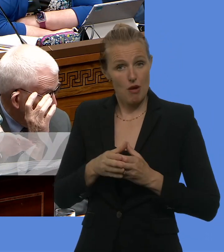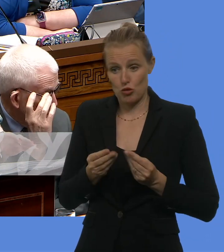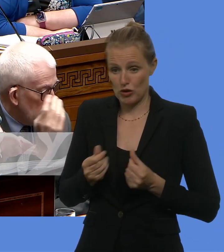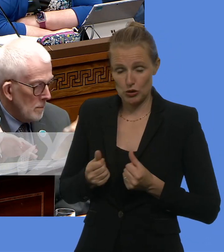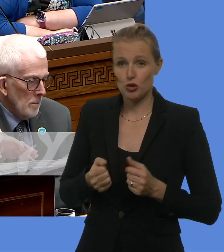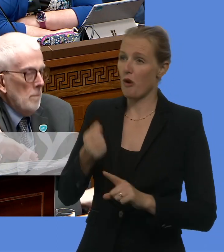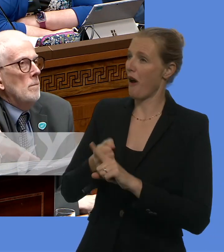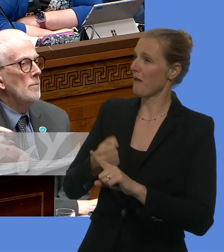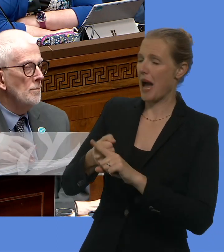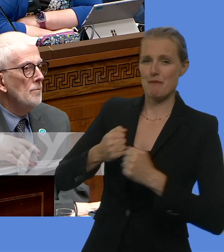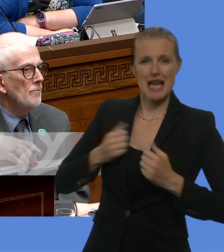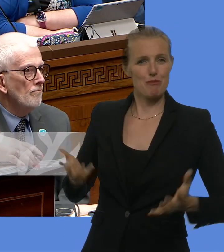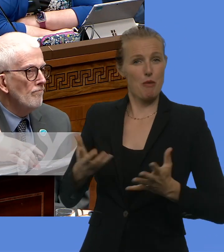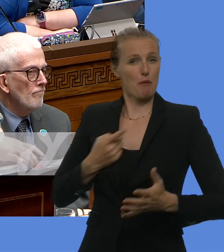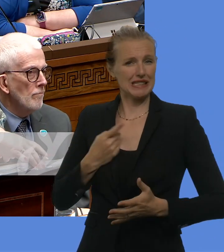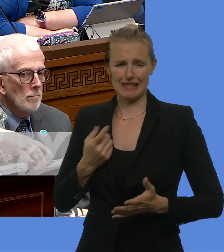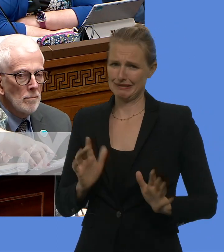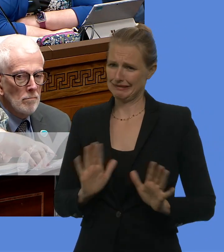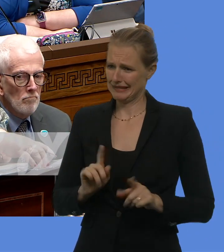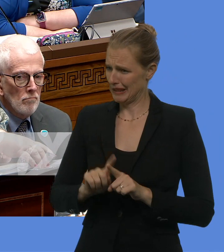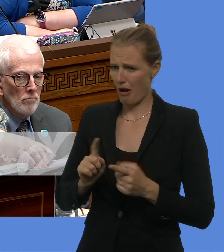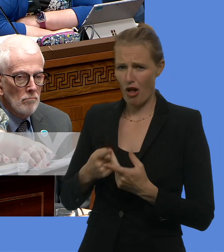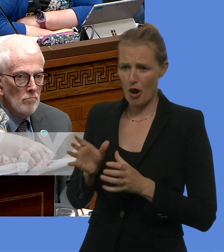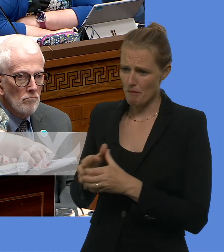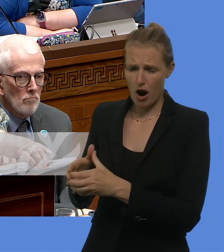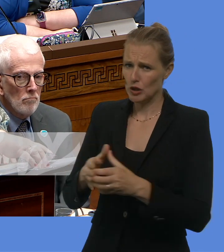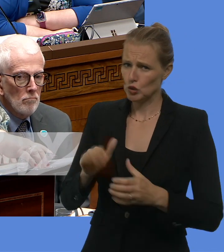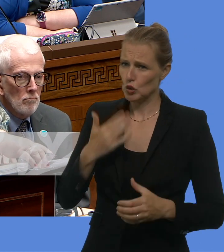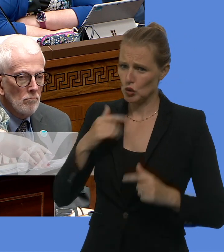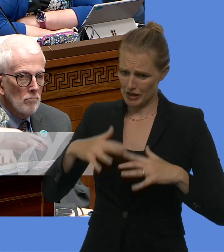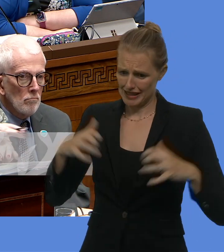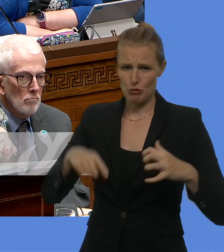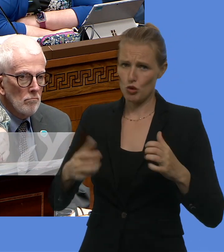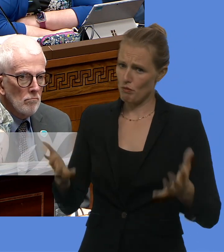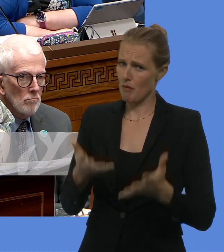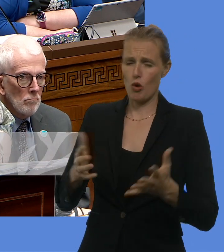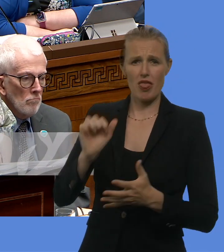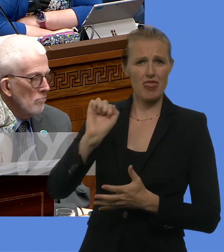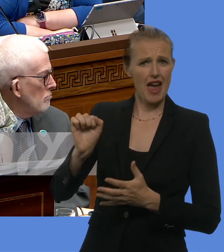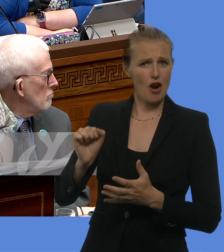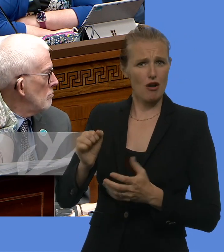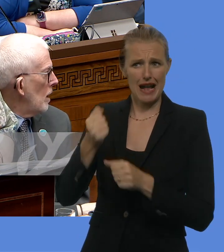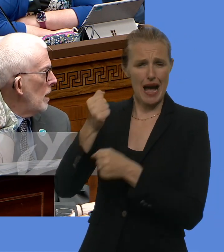promote my campaign. Equally, I don't think that other parties ought to be using this chamber to promote theirs. I think there has to be some